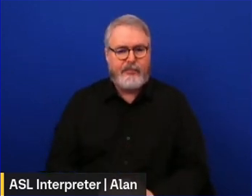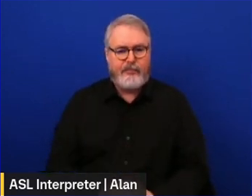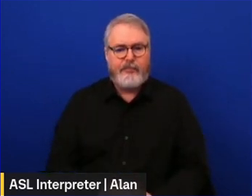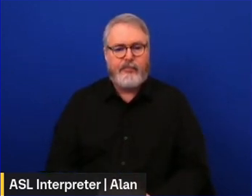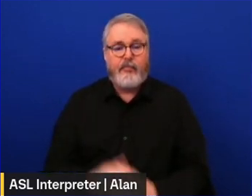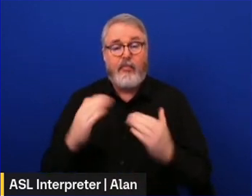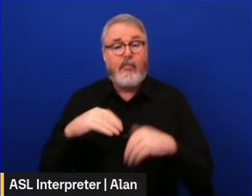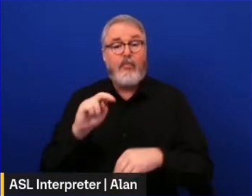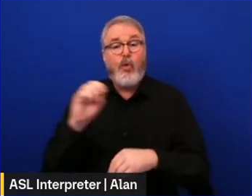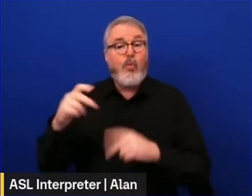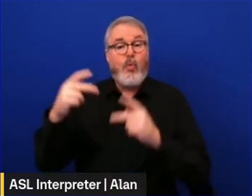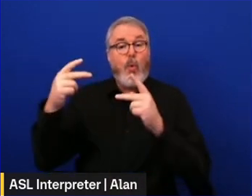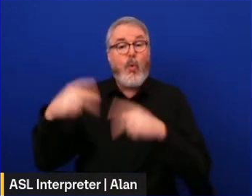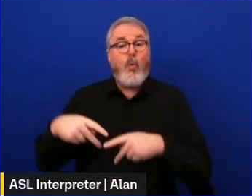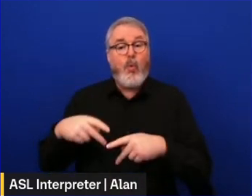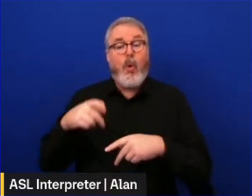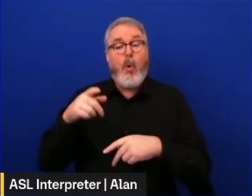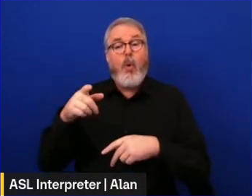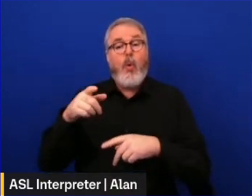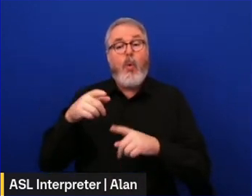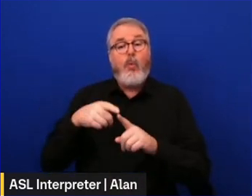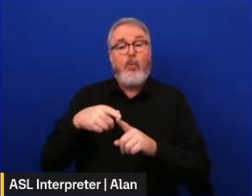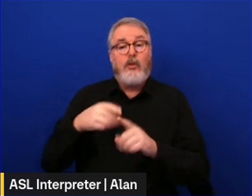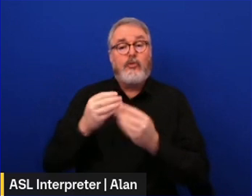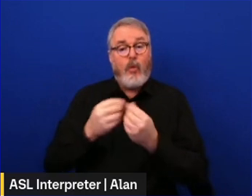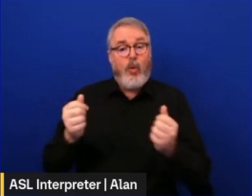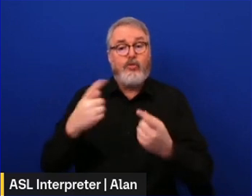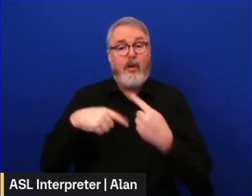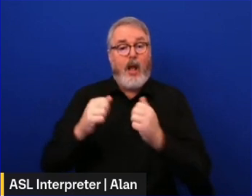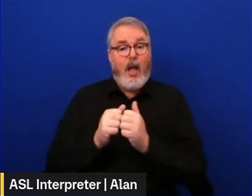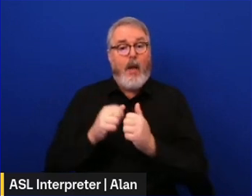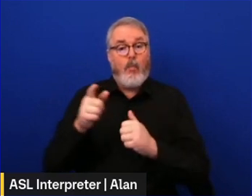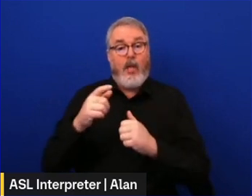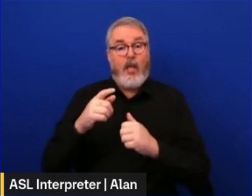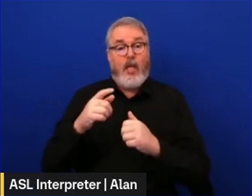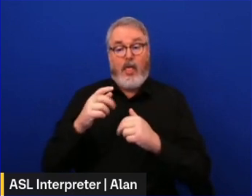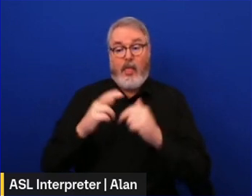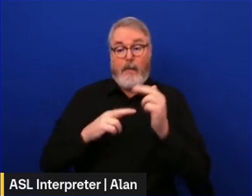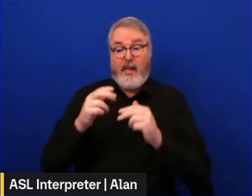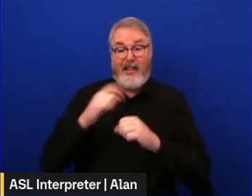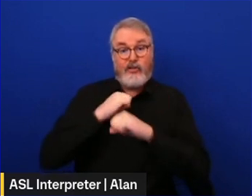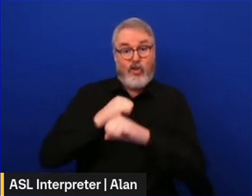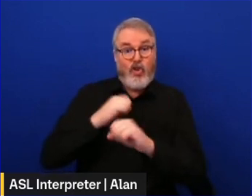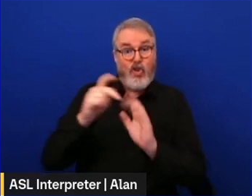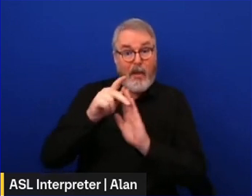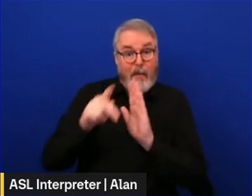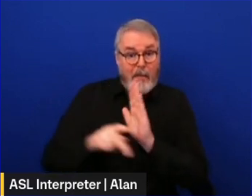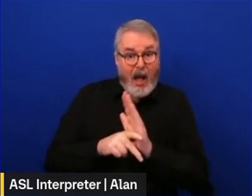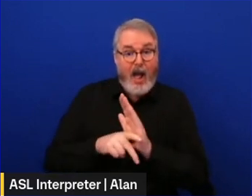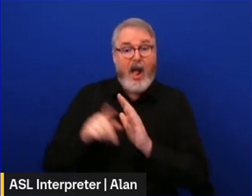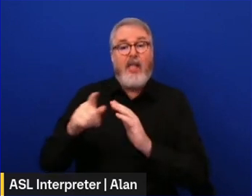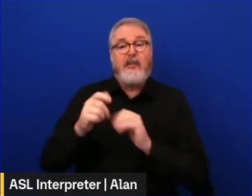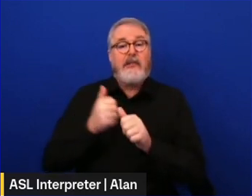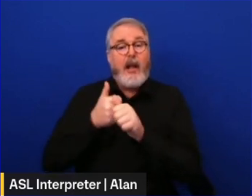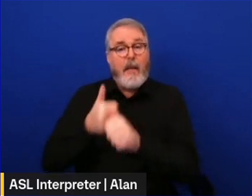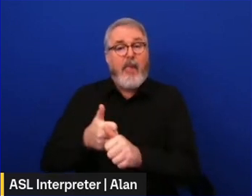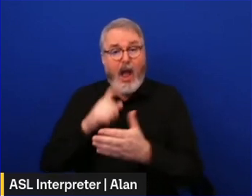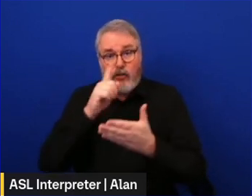solutions comes with building security policies, automatic compliance checks, and real-time monitoring.